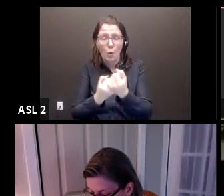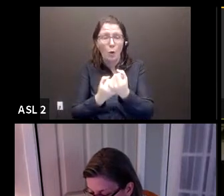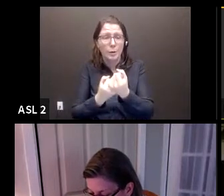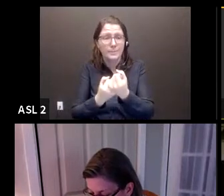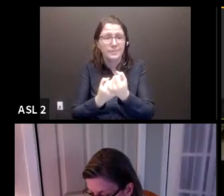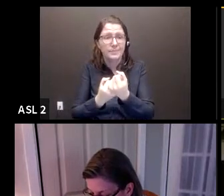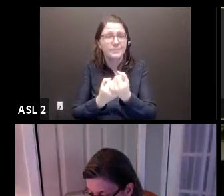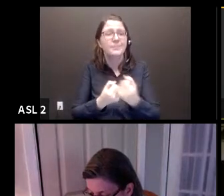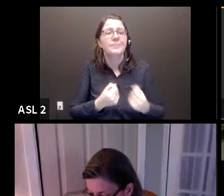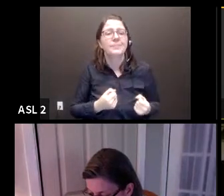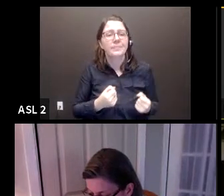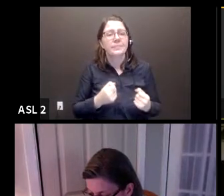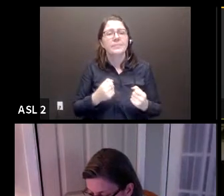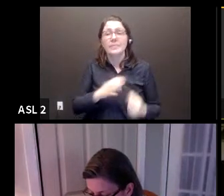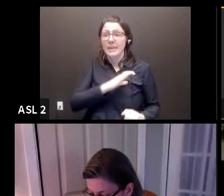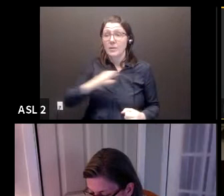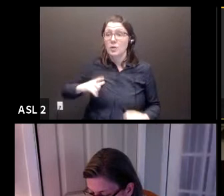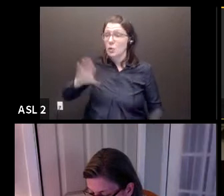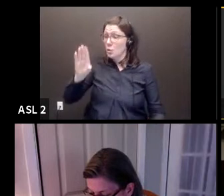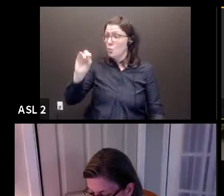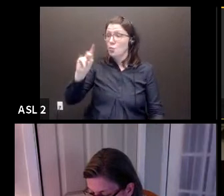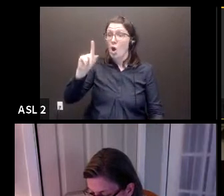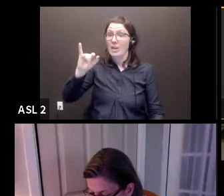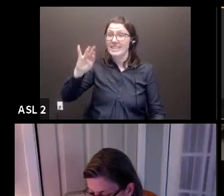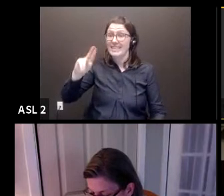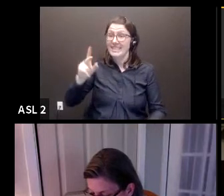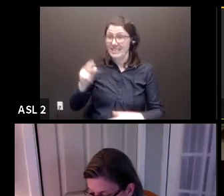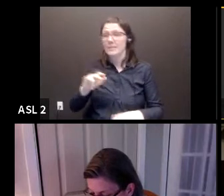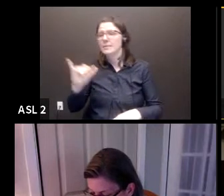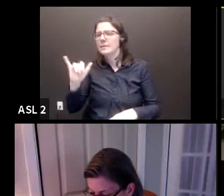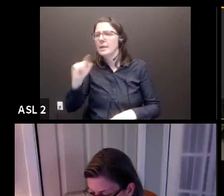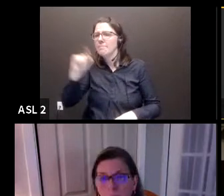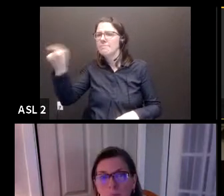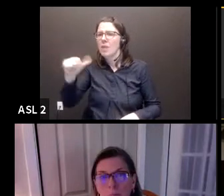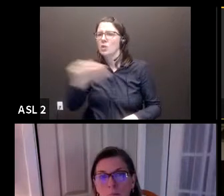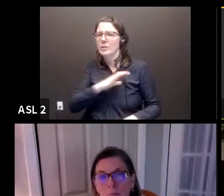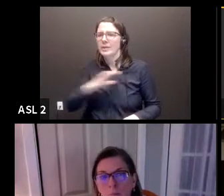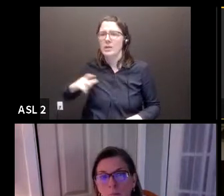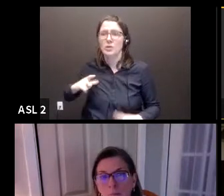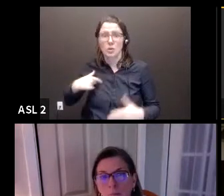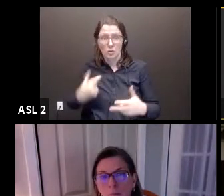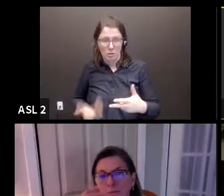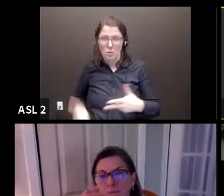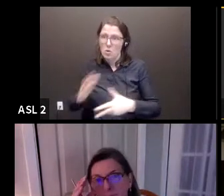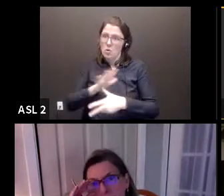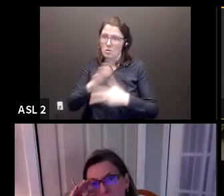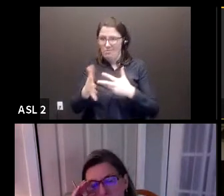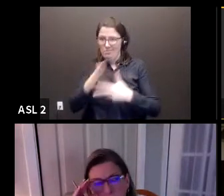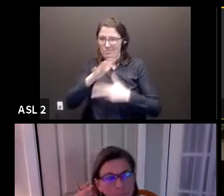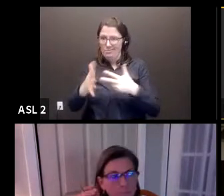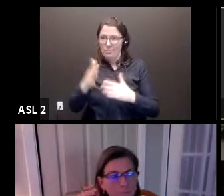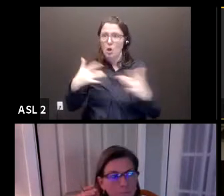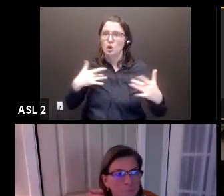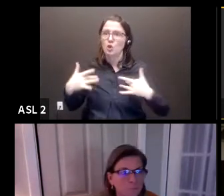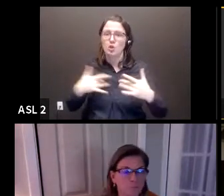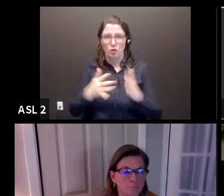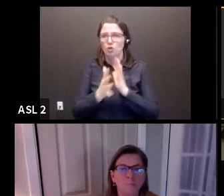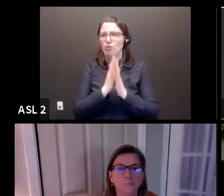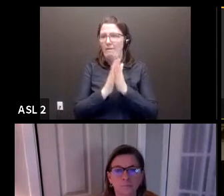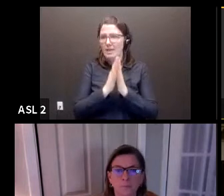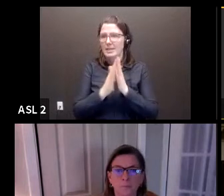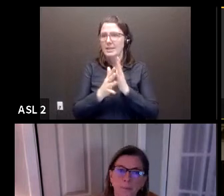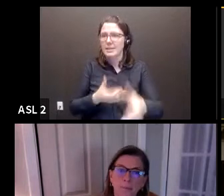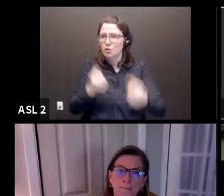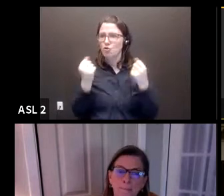traffic enforcement and traffic safety if not number one at least in the top three of their constituents concerns uh and that